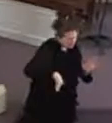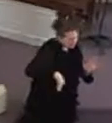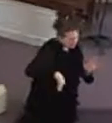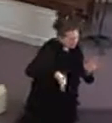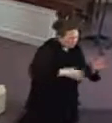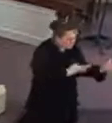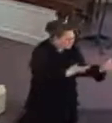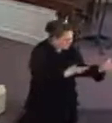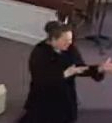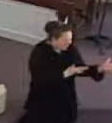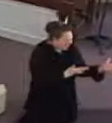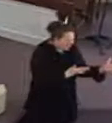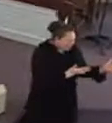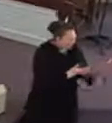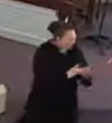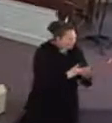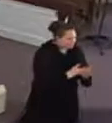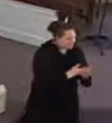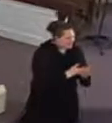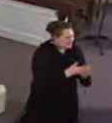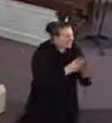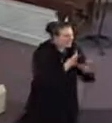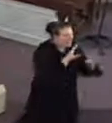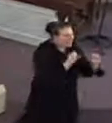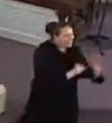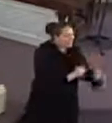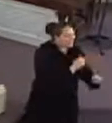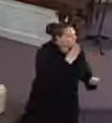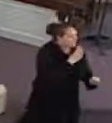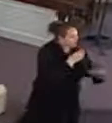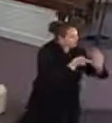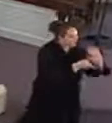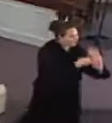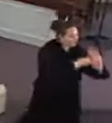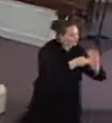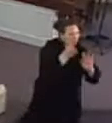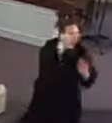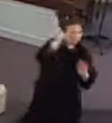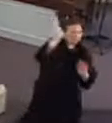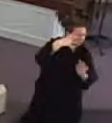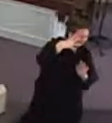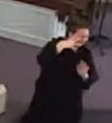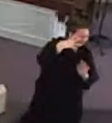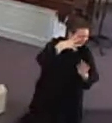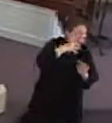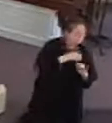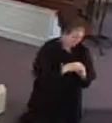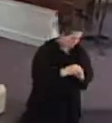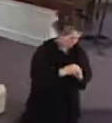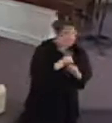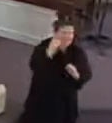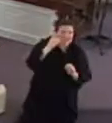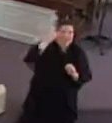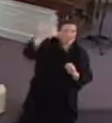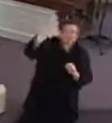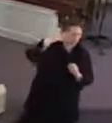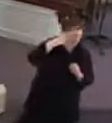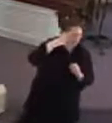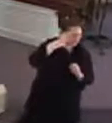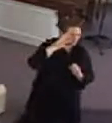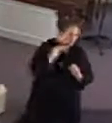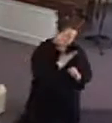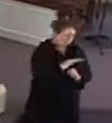word, and that word is grace. Well, we ought to thank the Lord right now for some grace. He's been gracious. Come